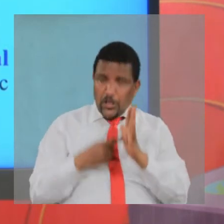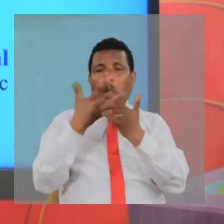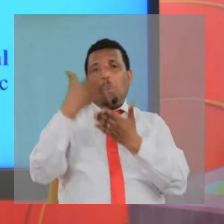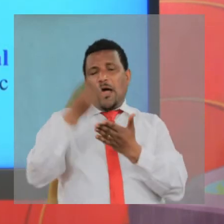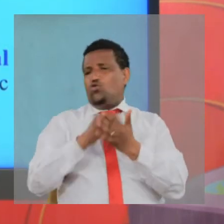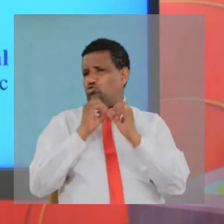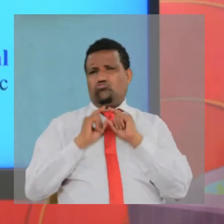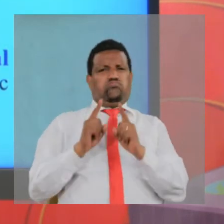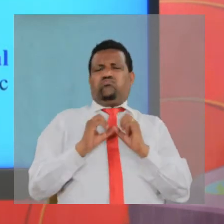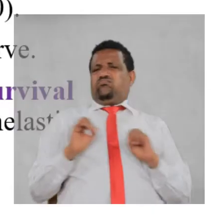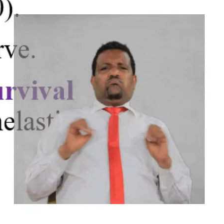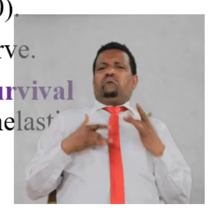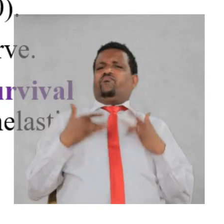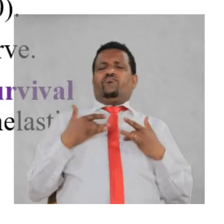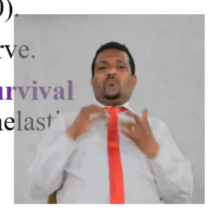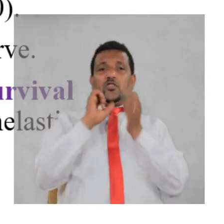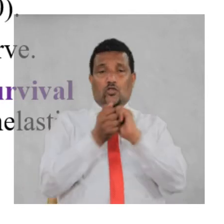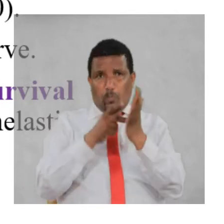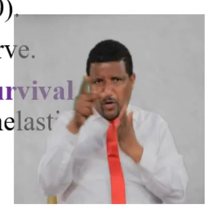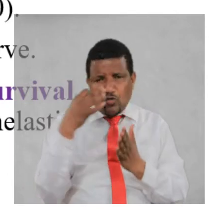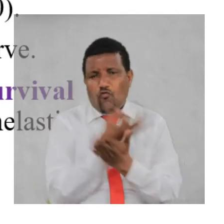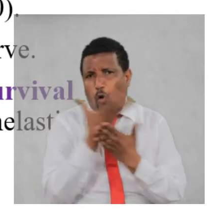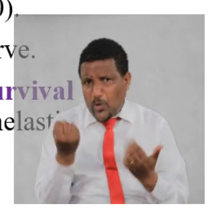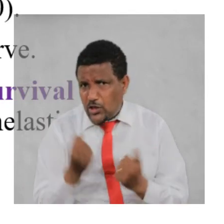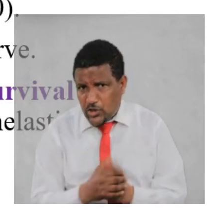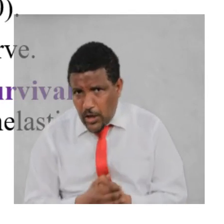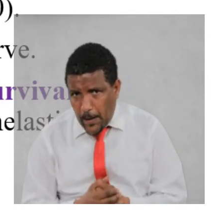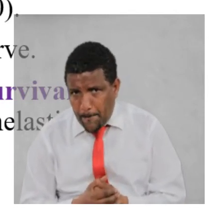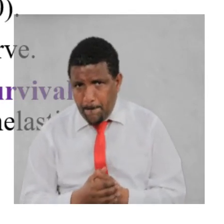not respond at all to any change in price of a commodity.